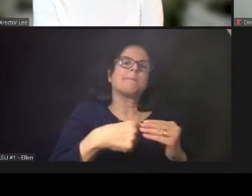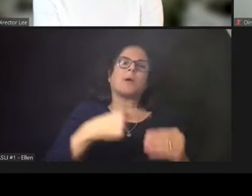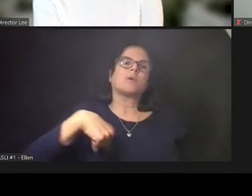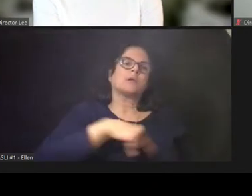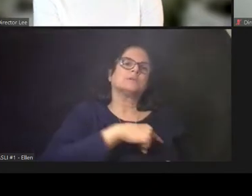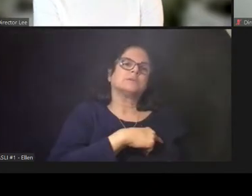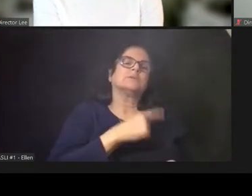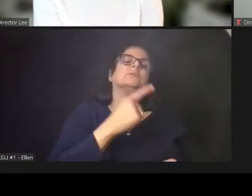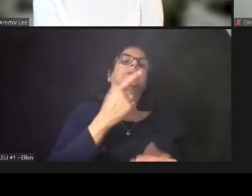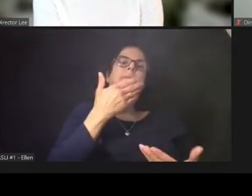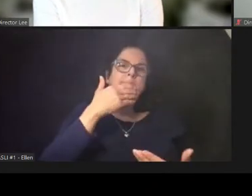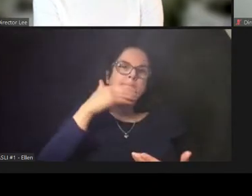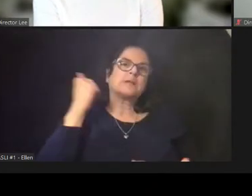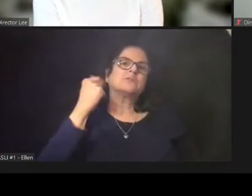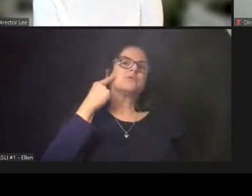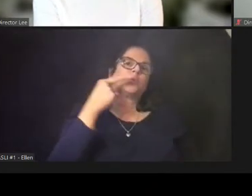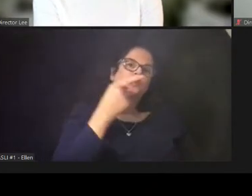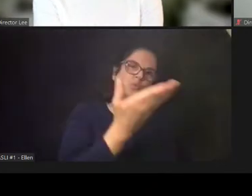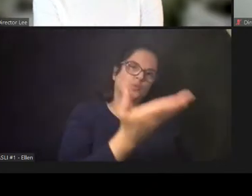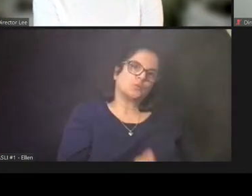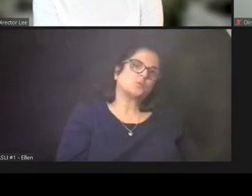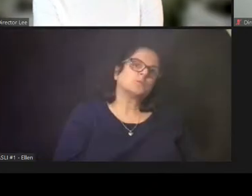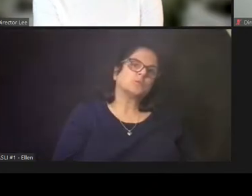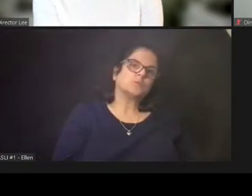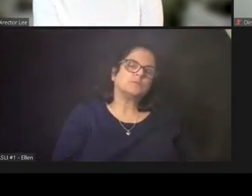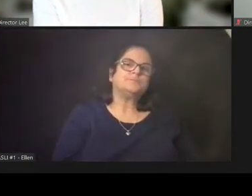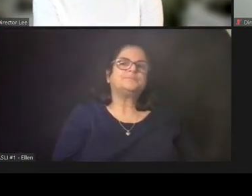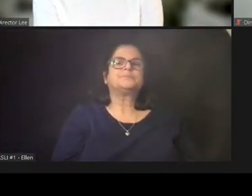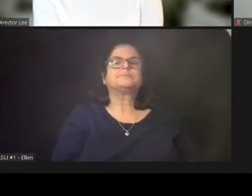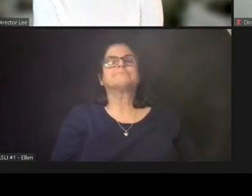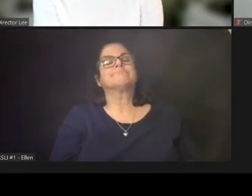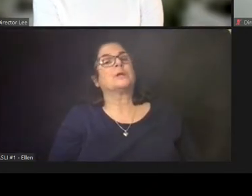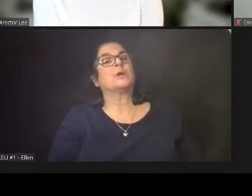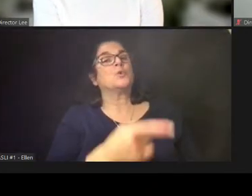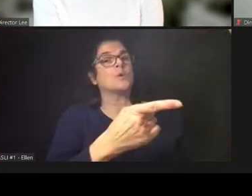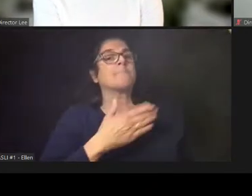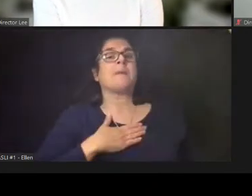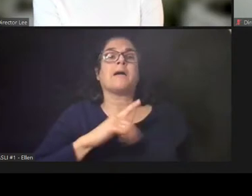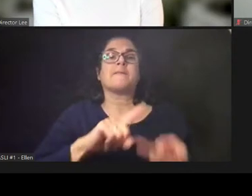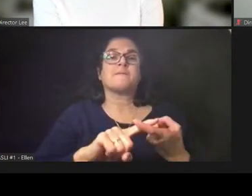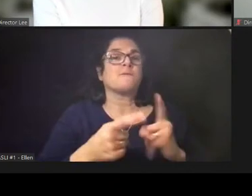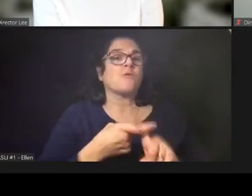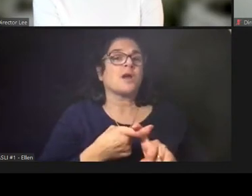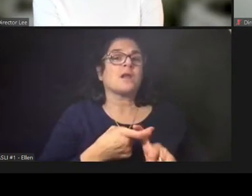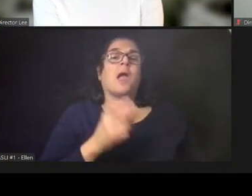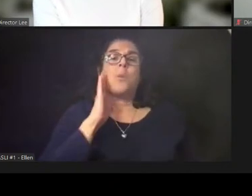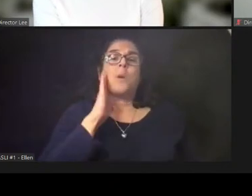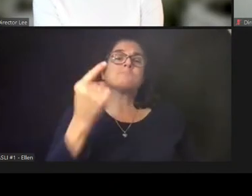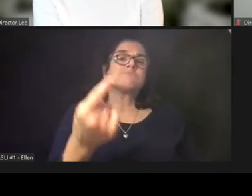you. And when I tell you, my friend, I am going to miss you